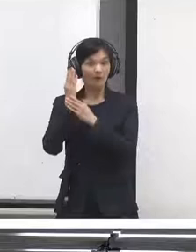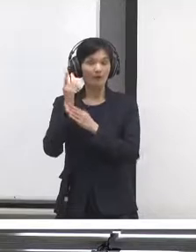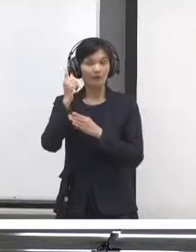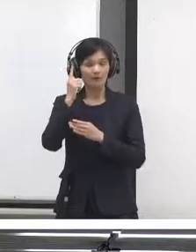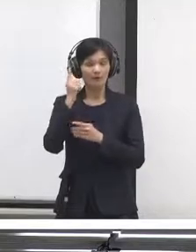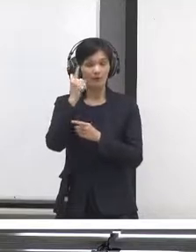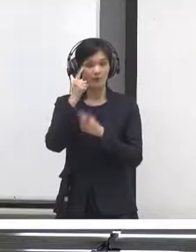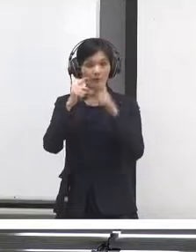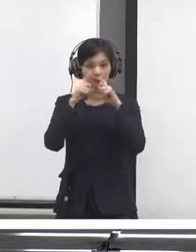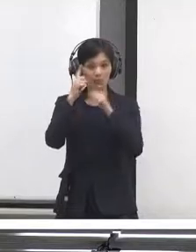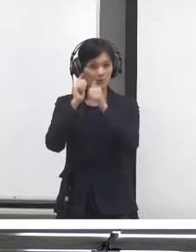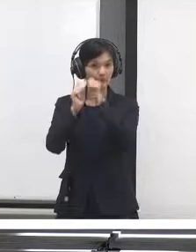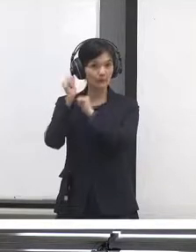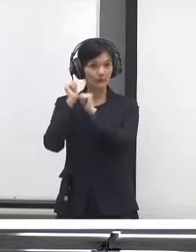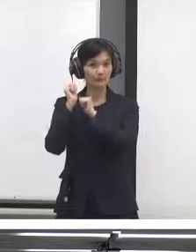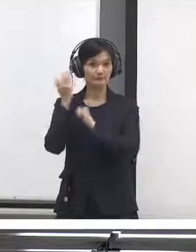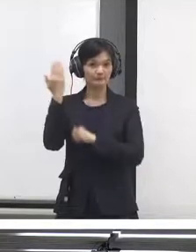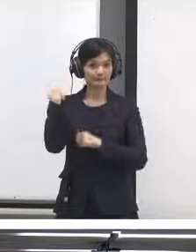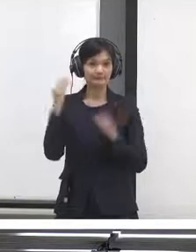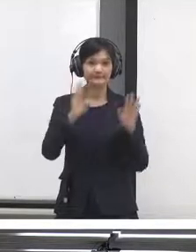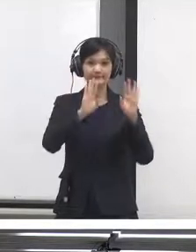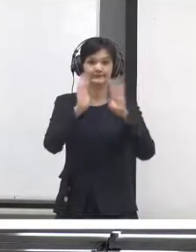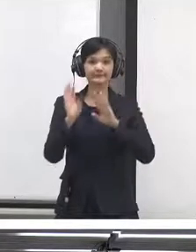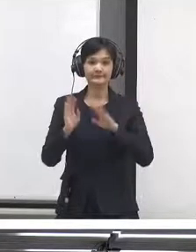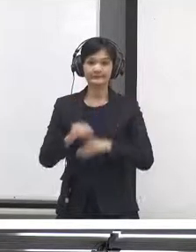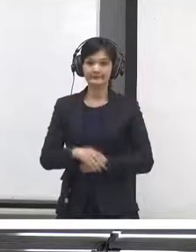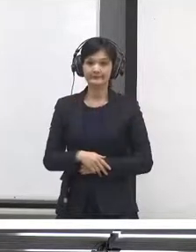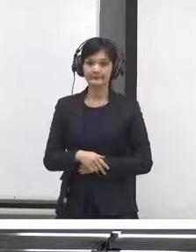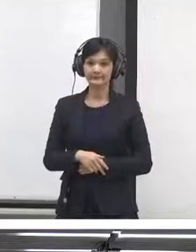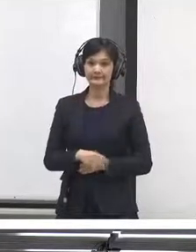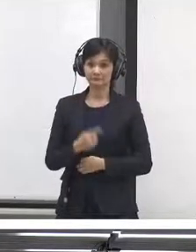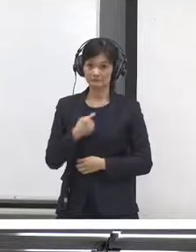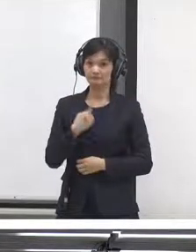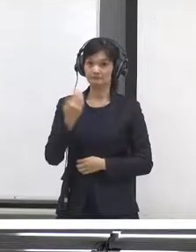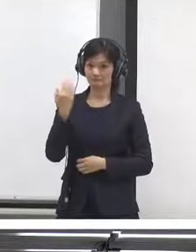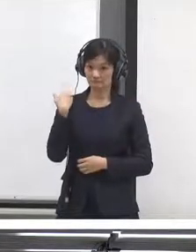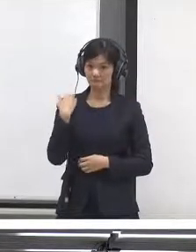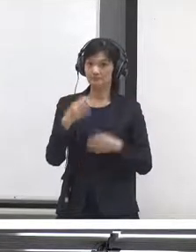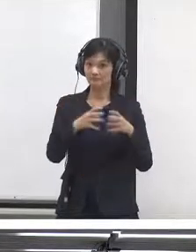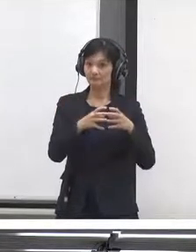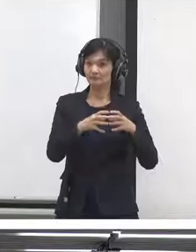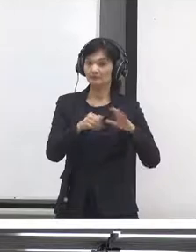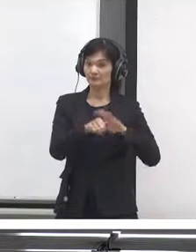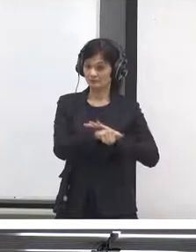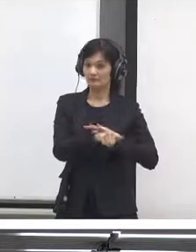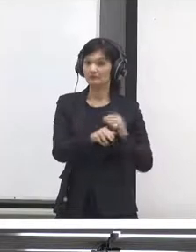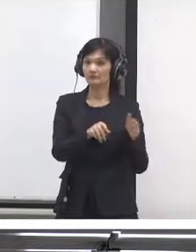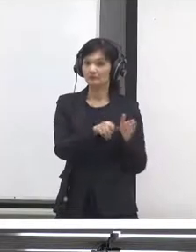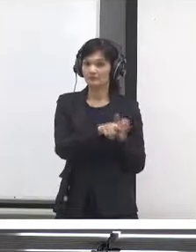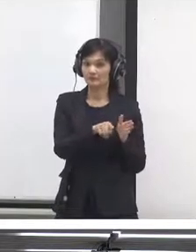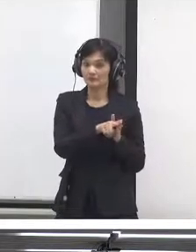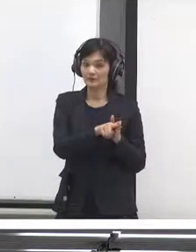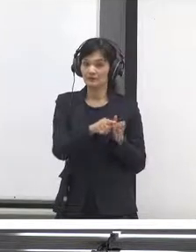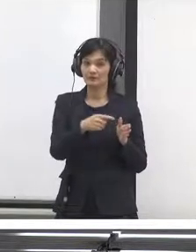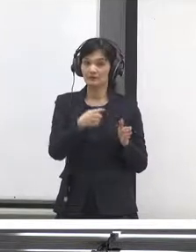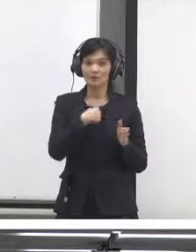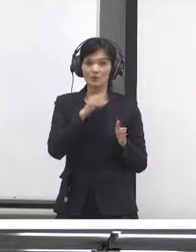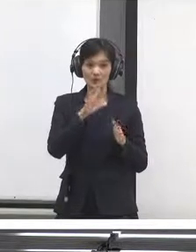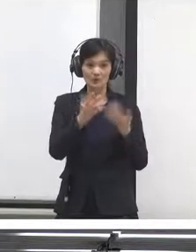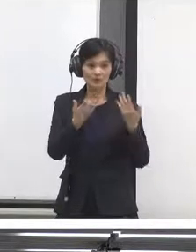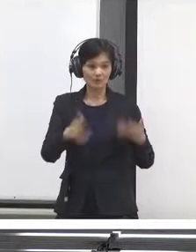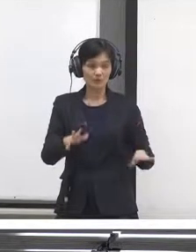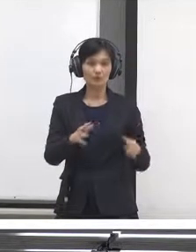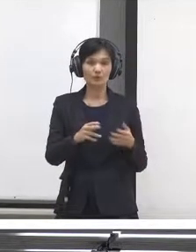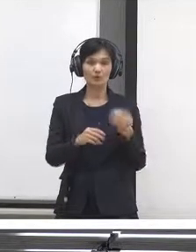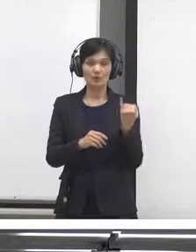at Shadowpins.Through various methods based on feminism legal theory. I thought it was fun in